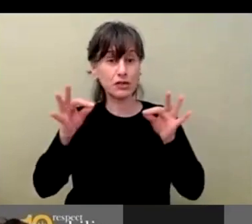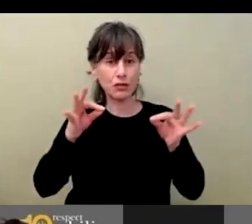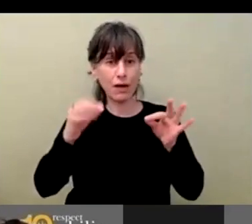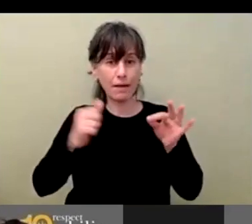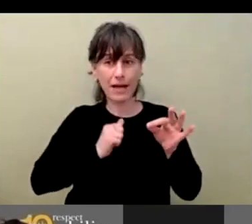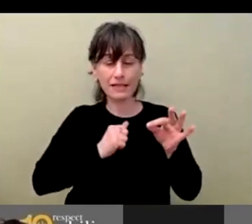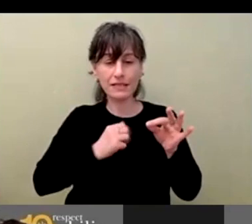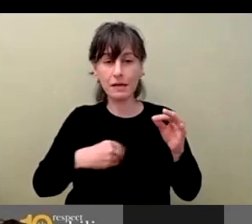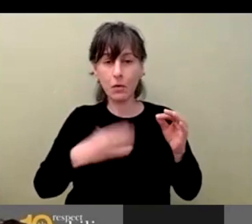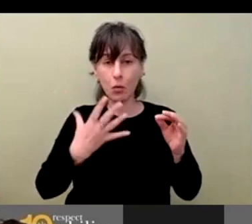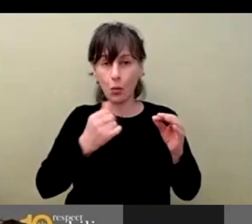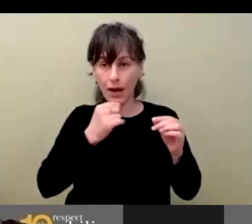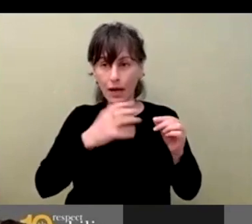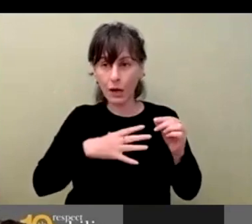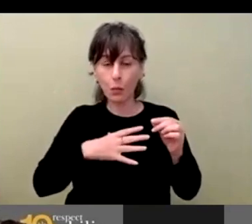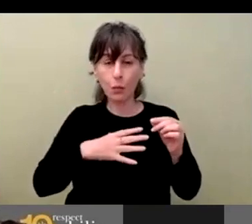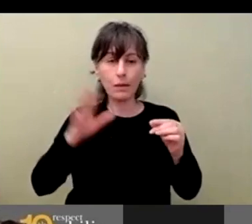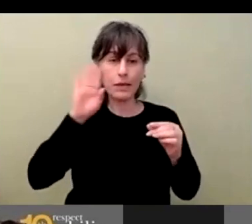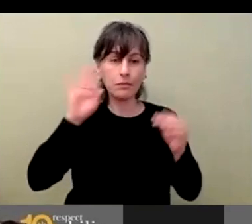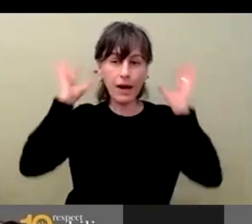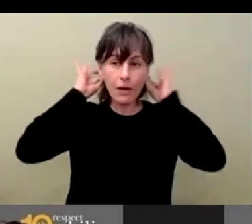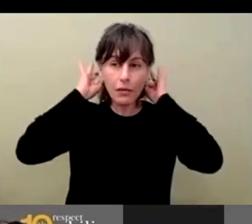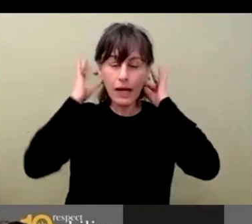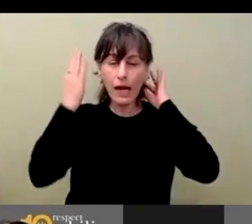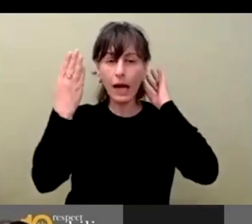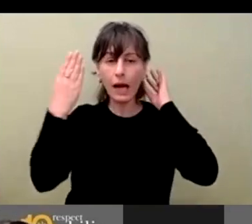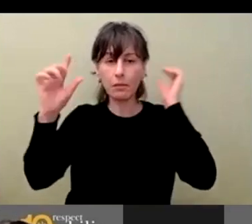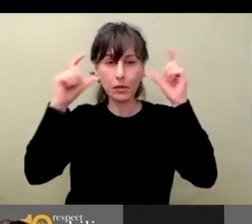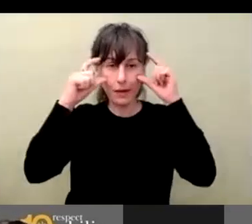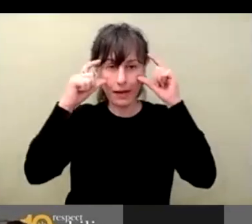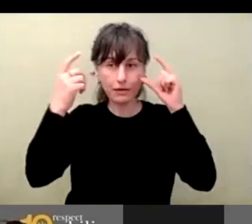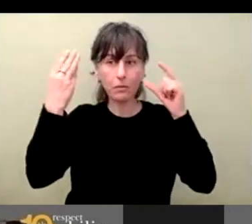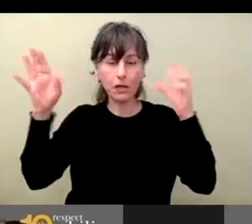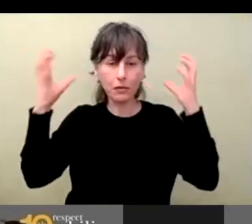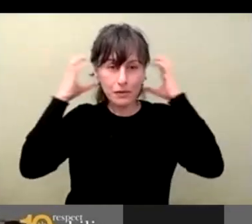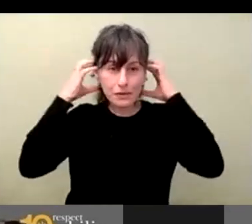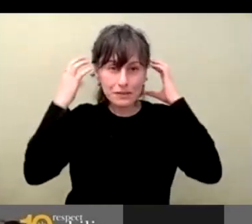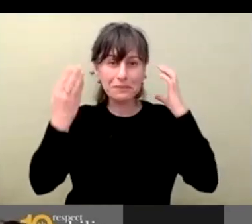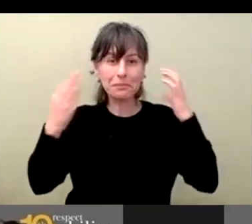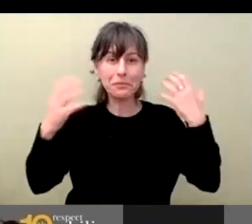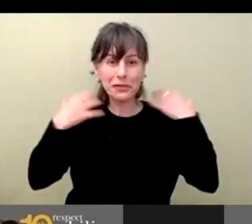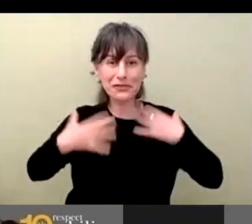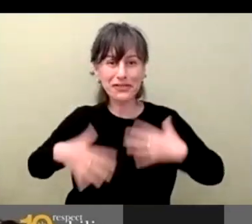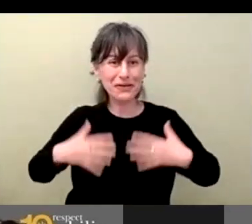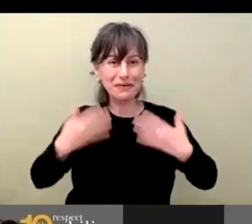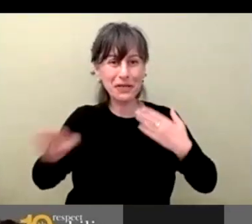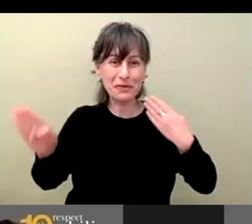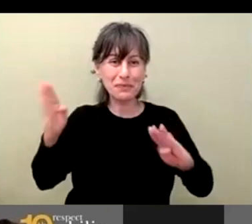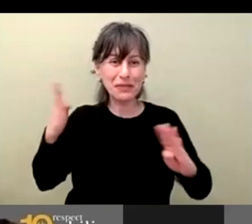I'm a white female, brown hair, blue glasses, blue headphones, blue shirt, everything blue,